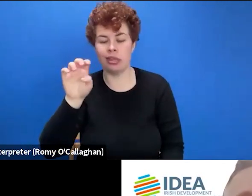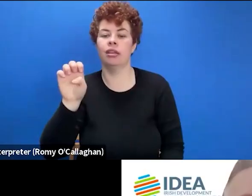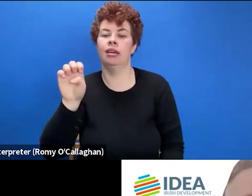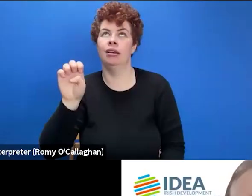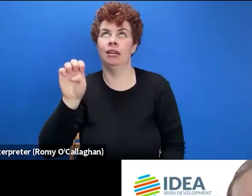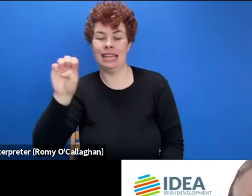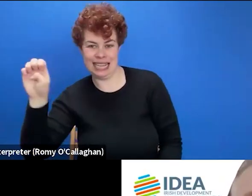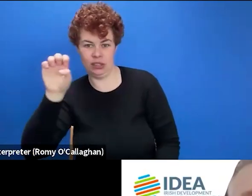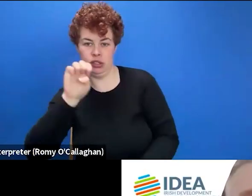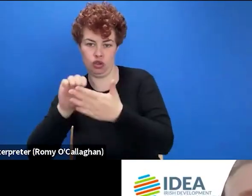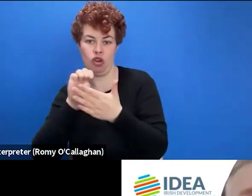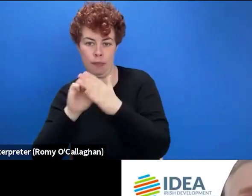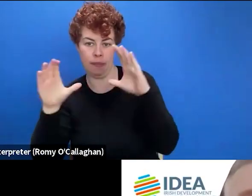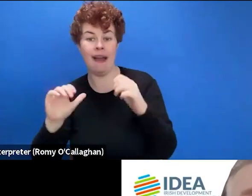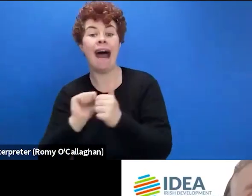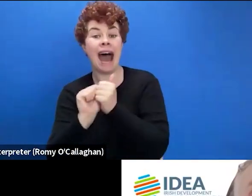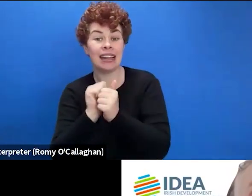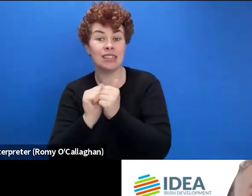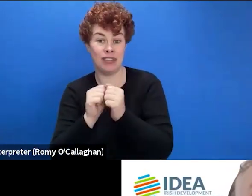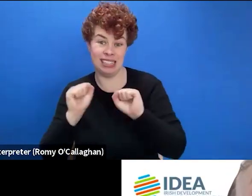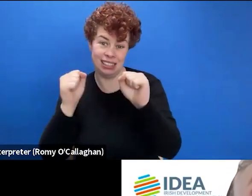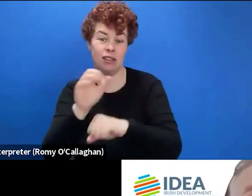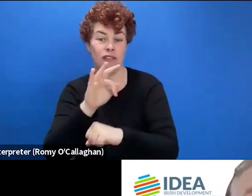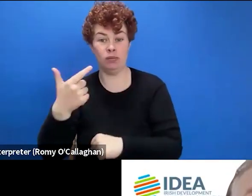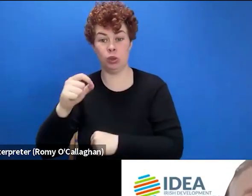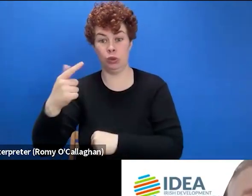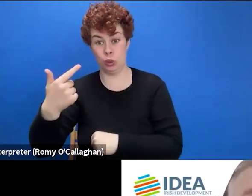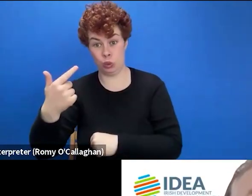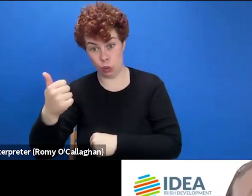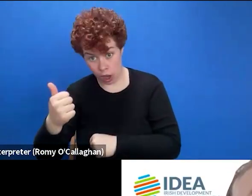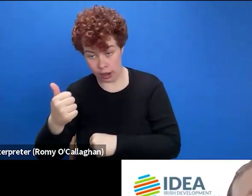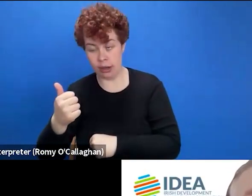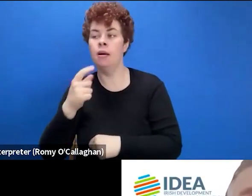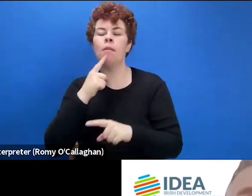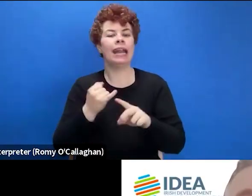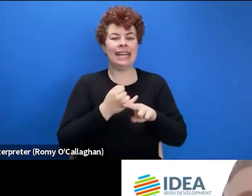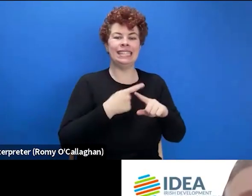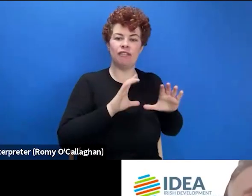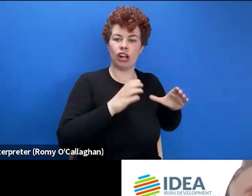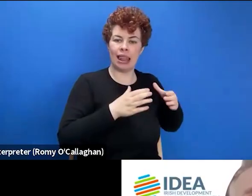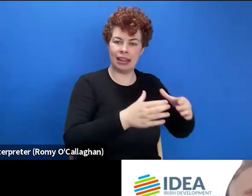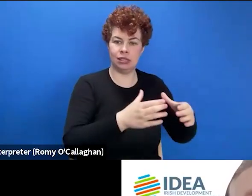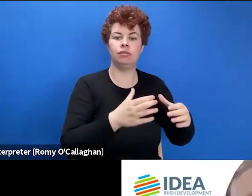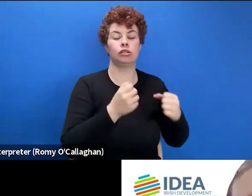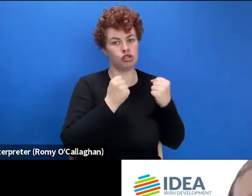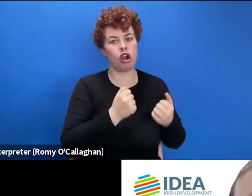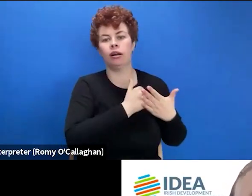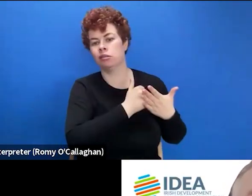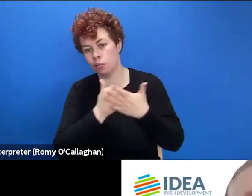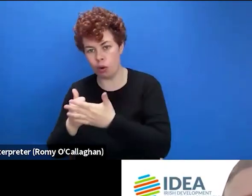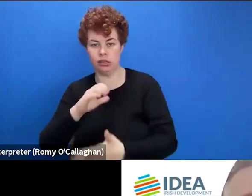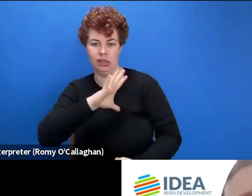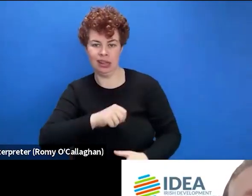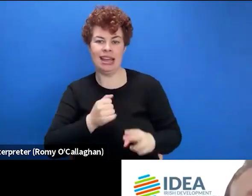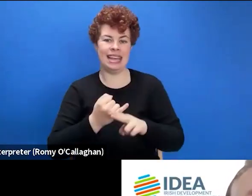And she's been an activist since 2021. And before that, she was involved in different collectives pro-Palestine solidarity across